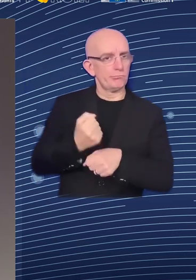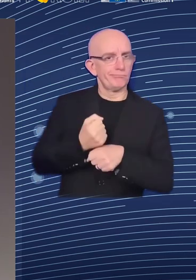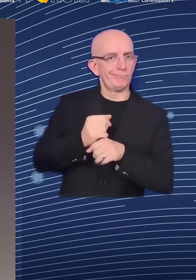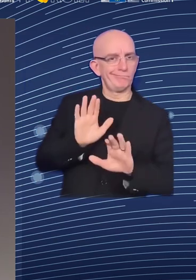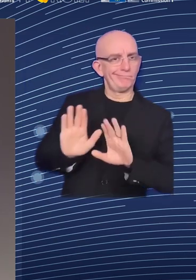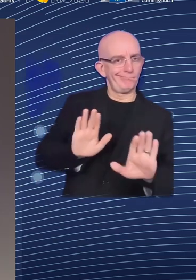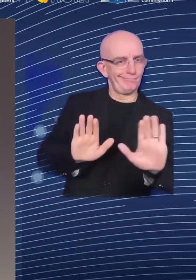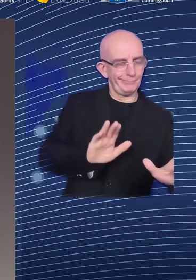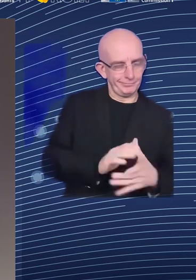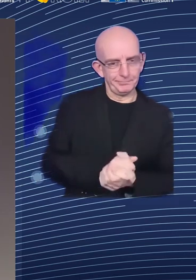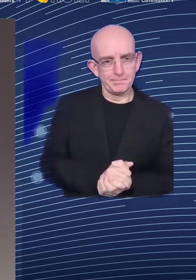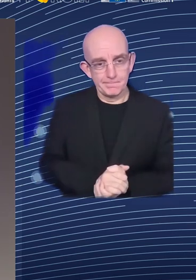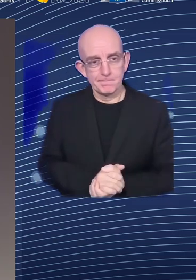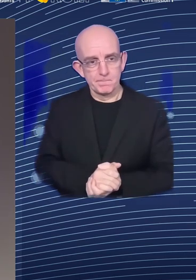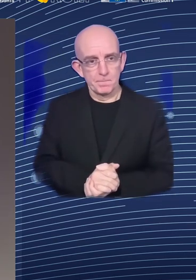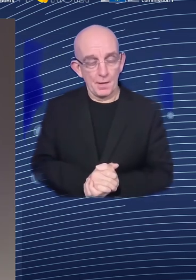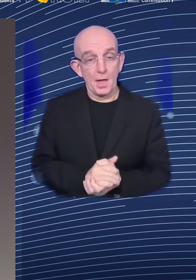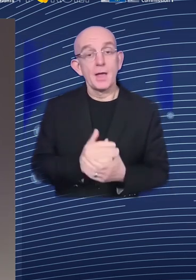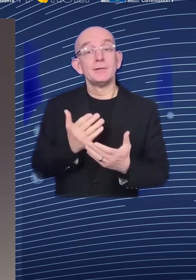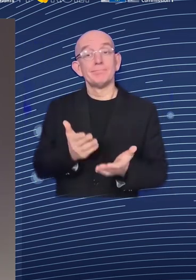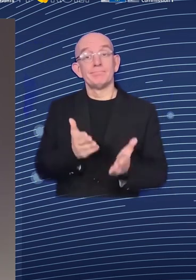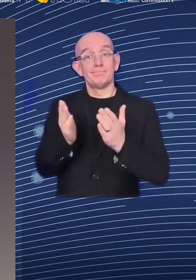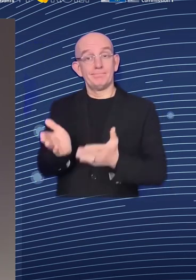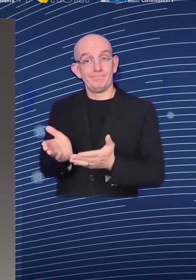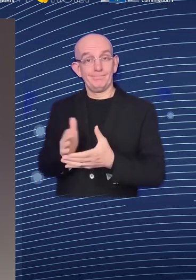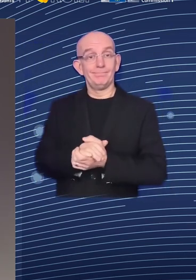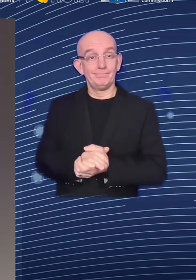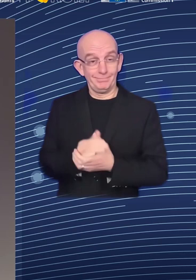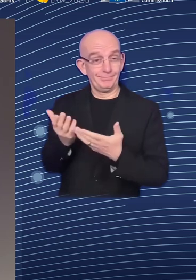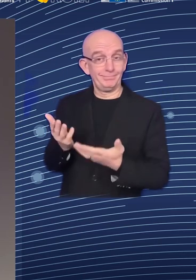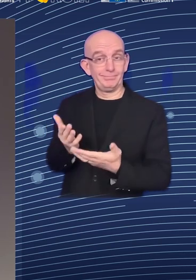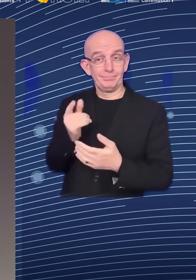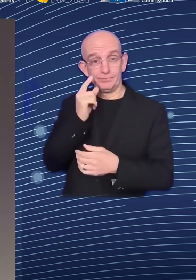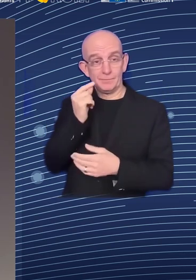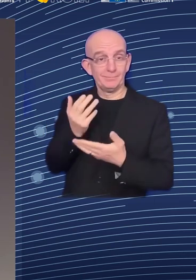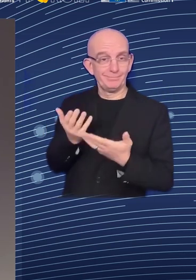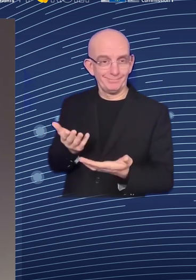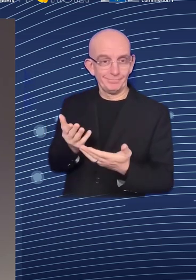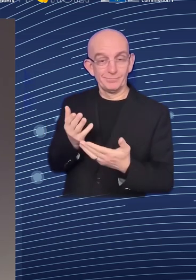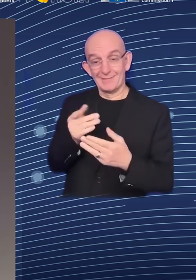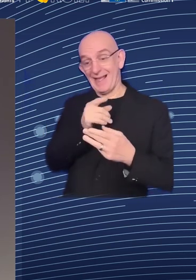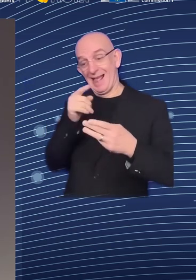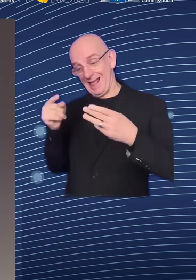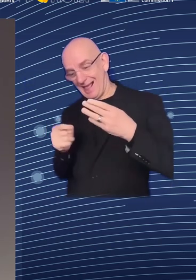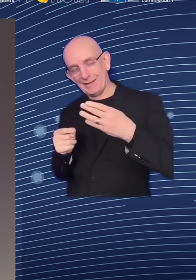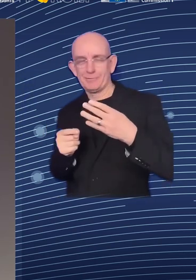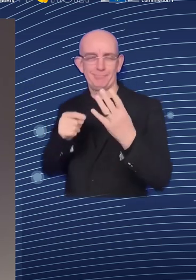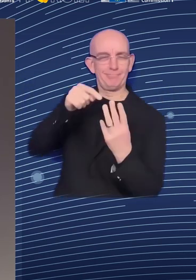Partnership under the Pact for Skills. And last but not least, Inigo Arai-Tegay-Arai is ELCAM